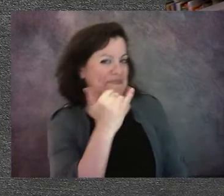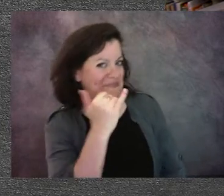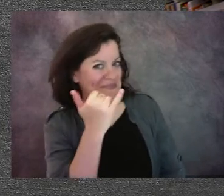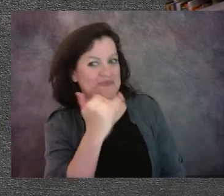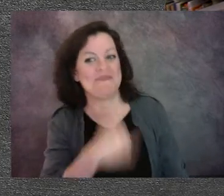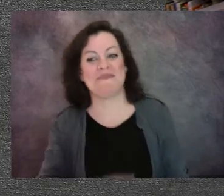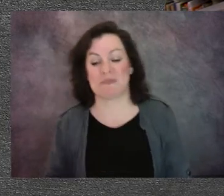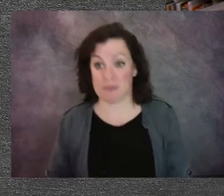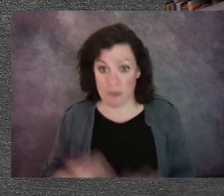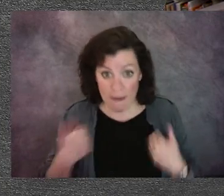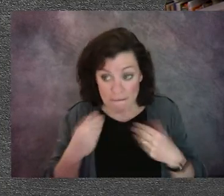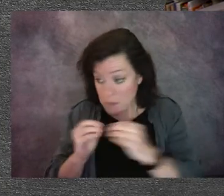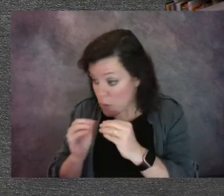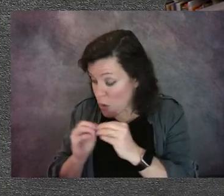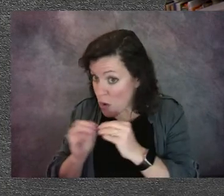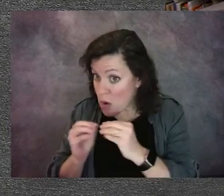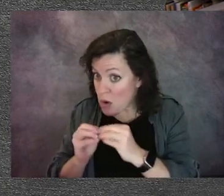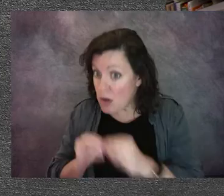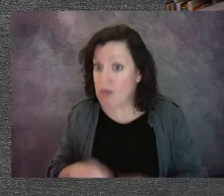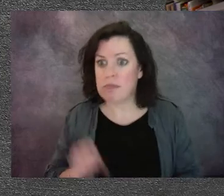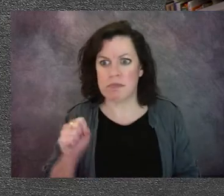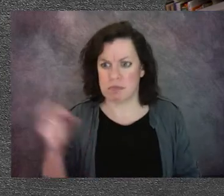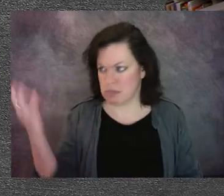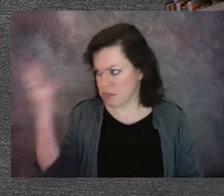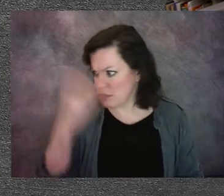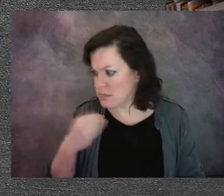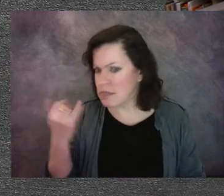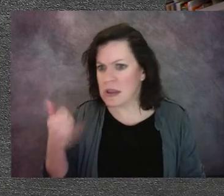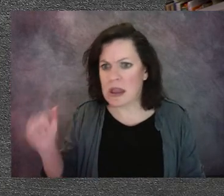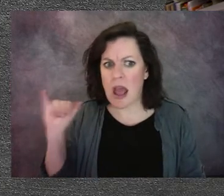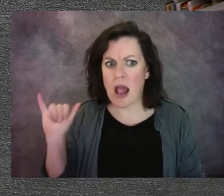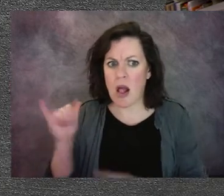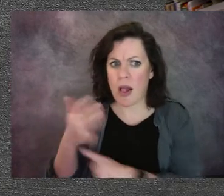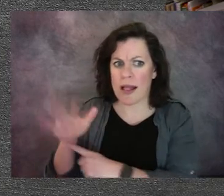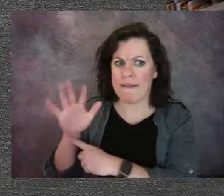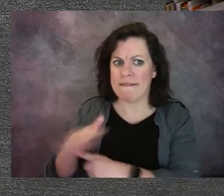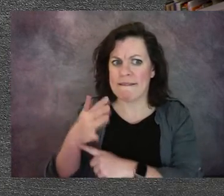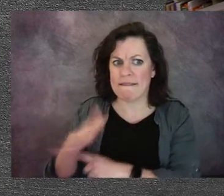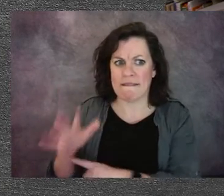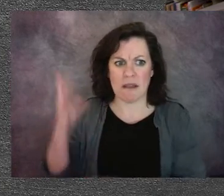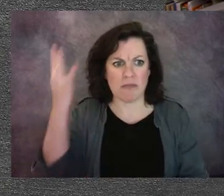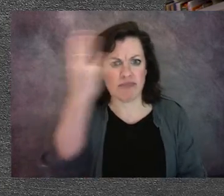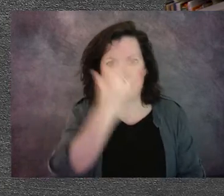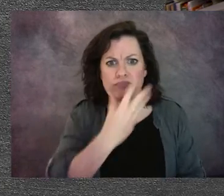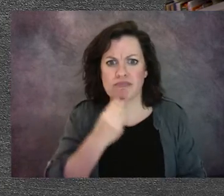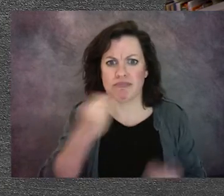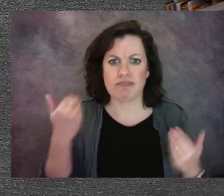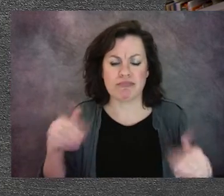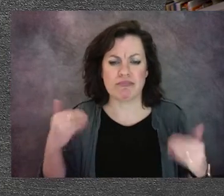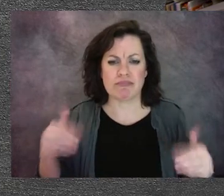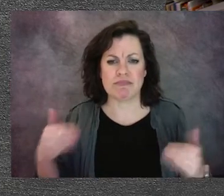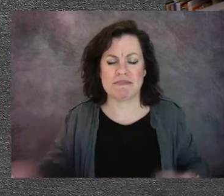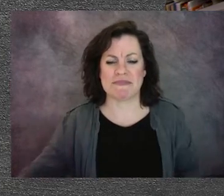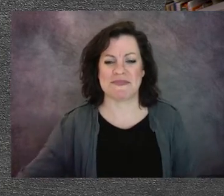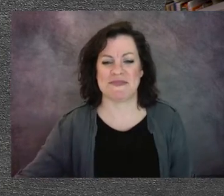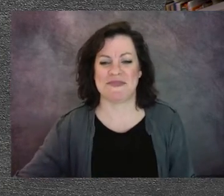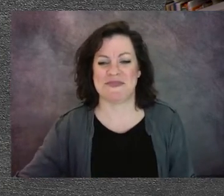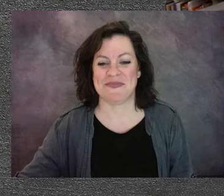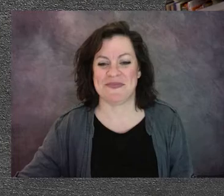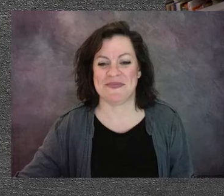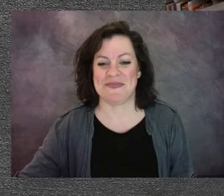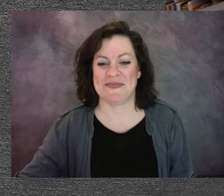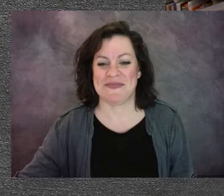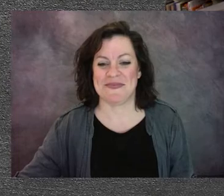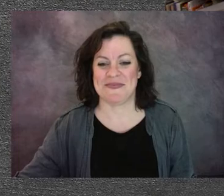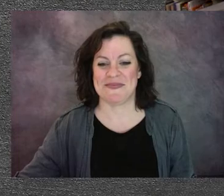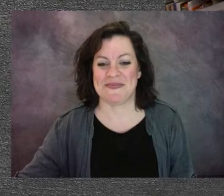Ooh, look at this leaf. What color would you say that is? Yellow. A yellow leaf? Do you have any more in there? This is a beautiful yellow leaf.